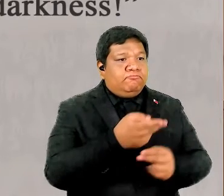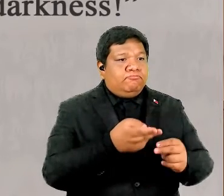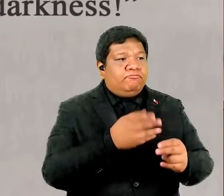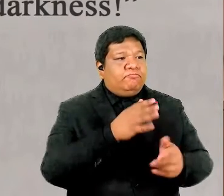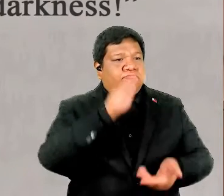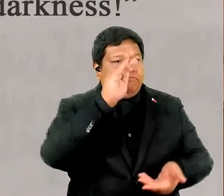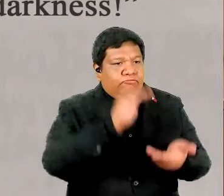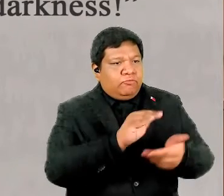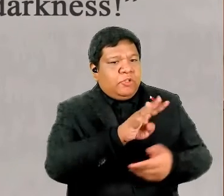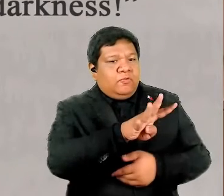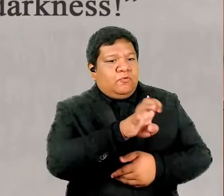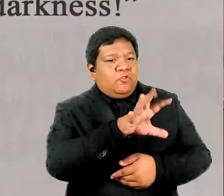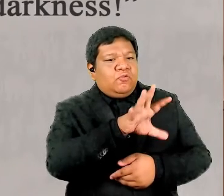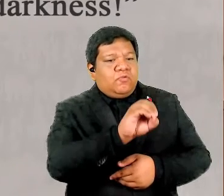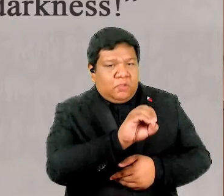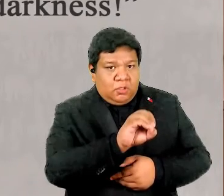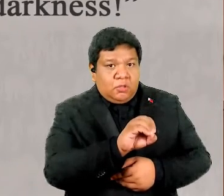it